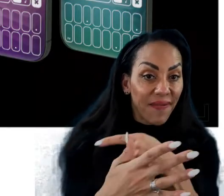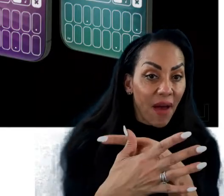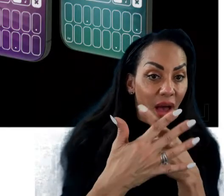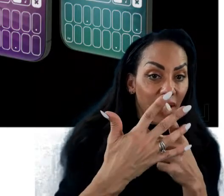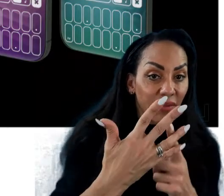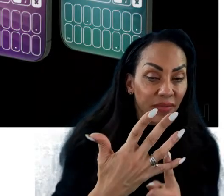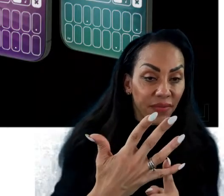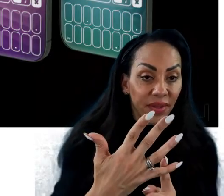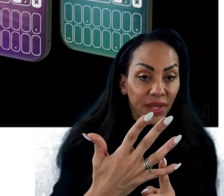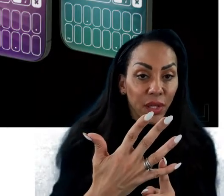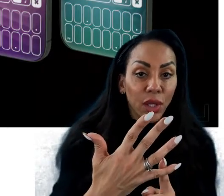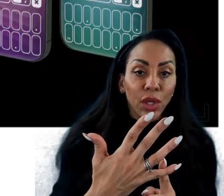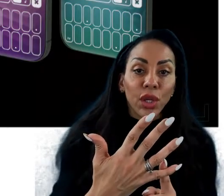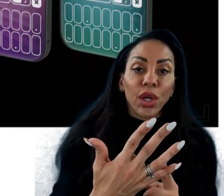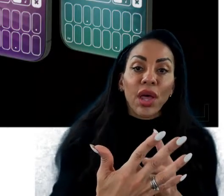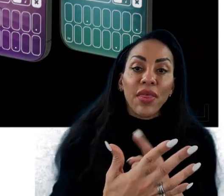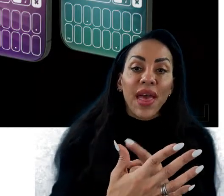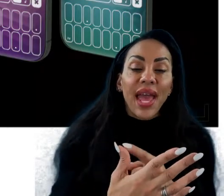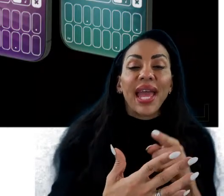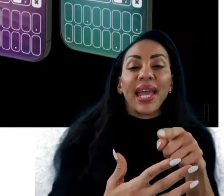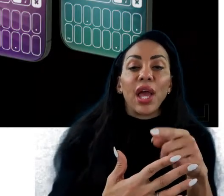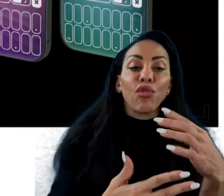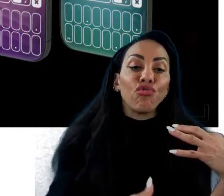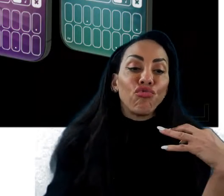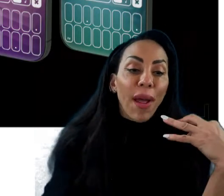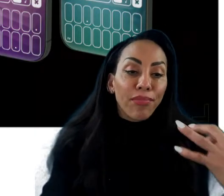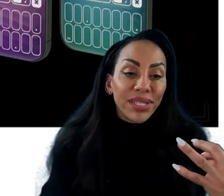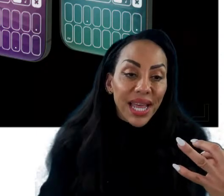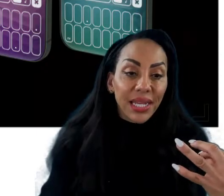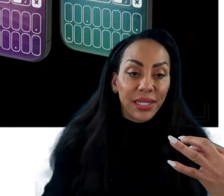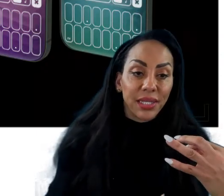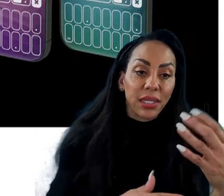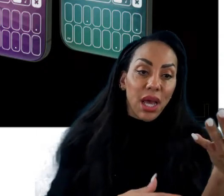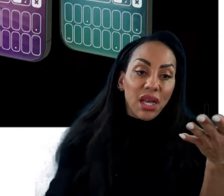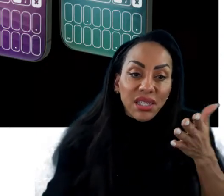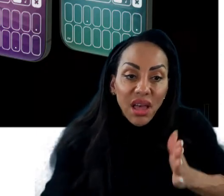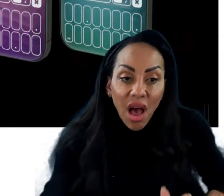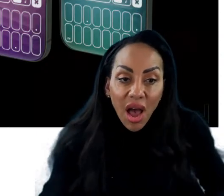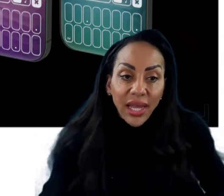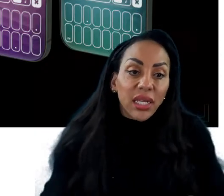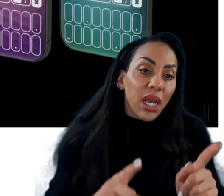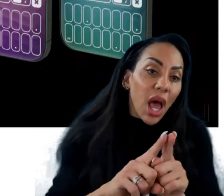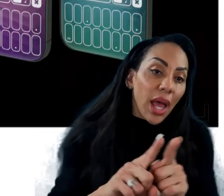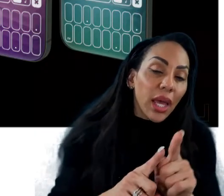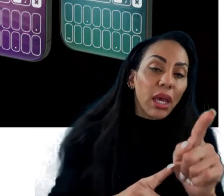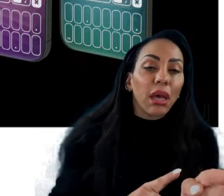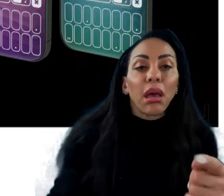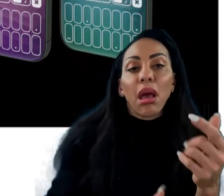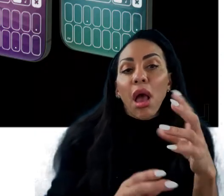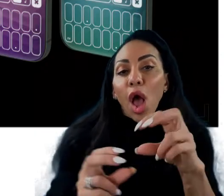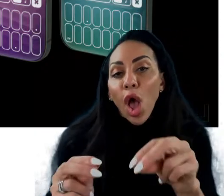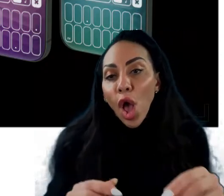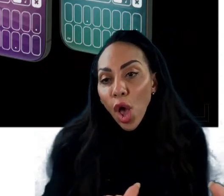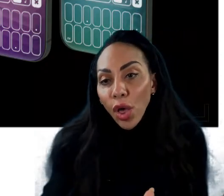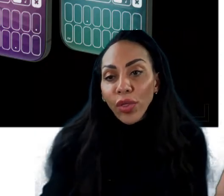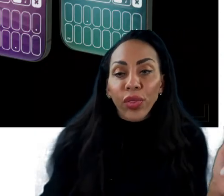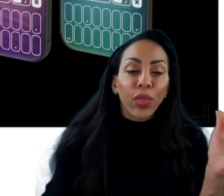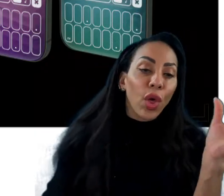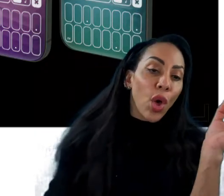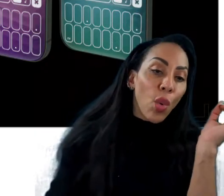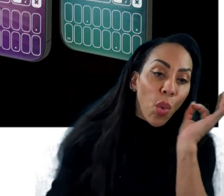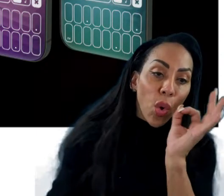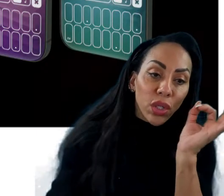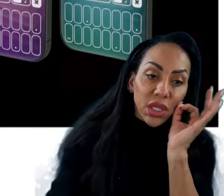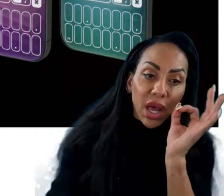solids represents one of the classical elements. So that's earth, fire, wind, water, and a late addition, ether, or space, as